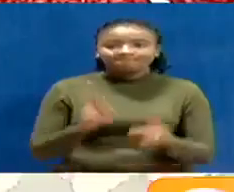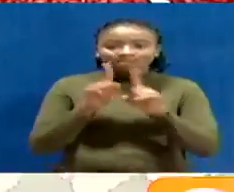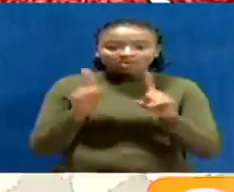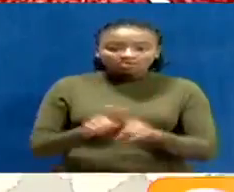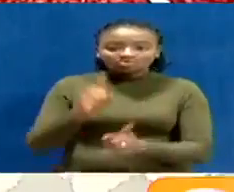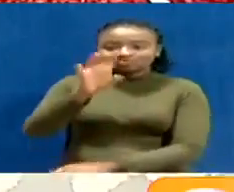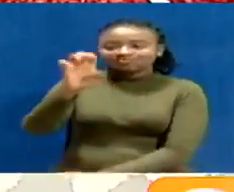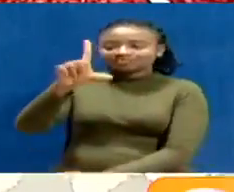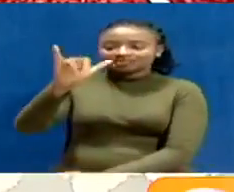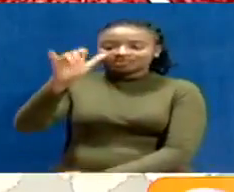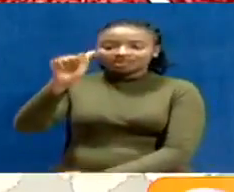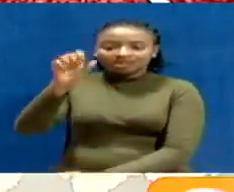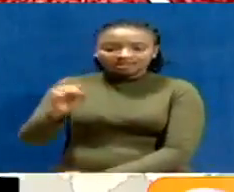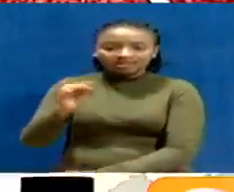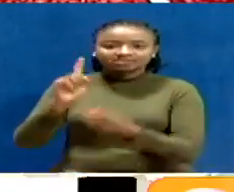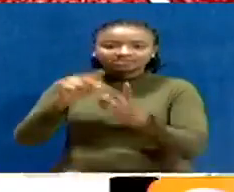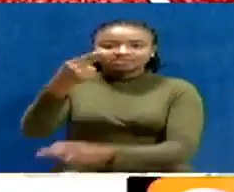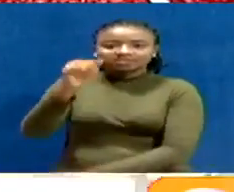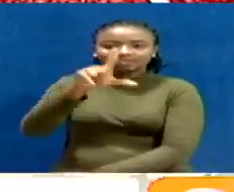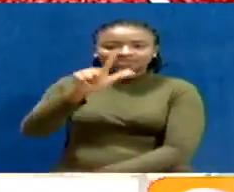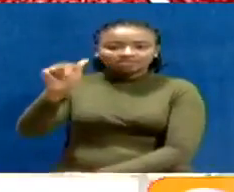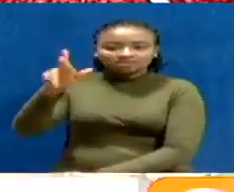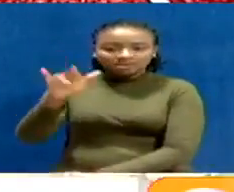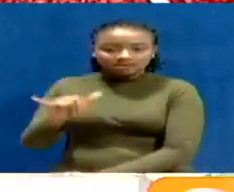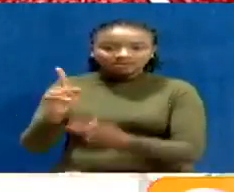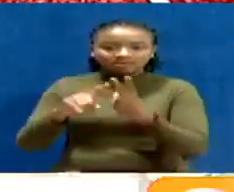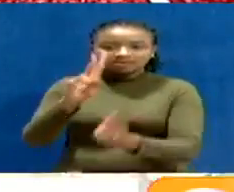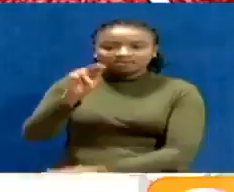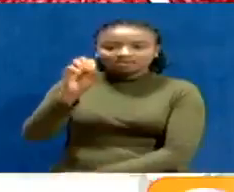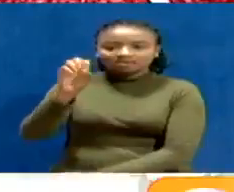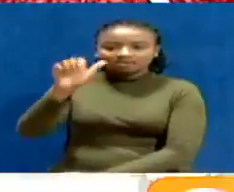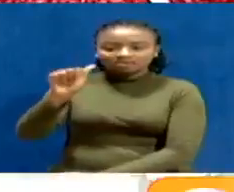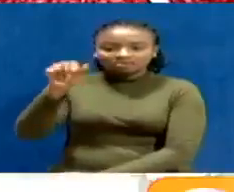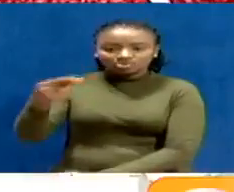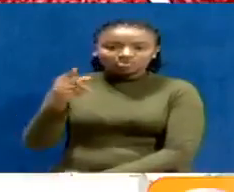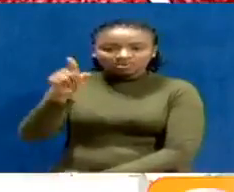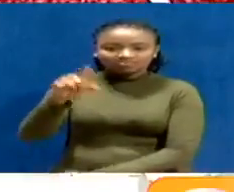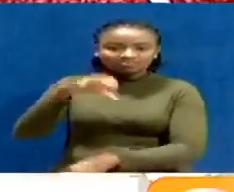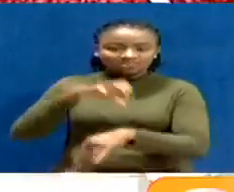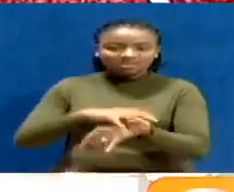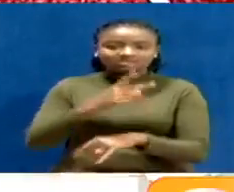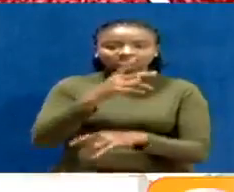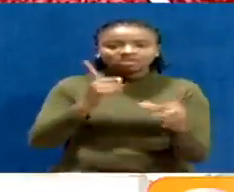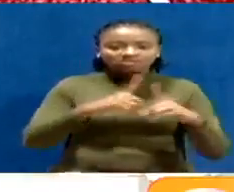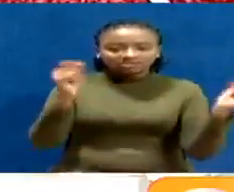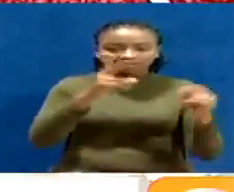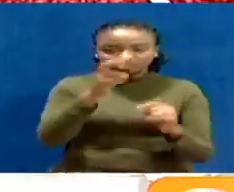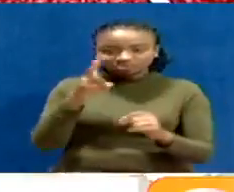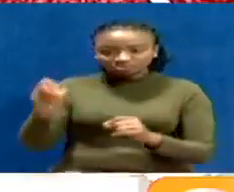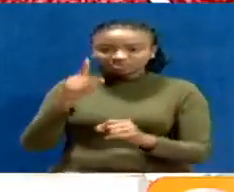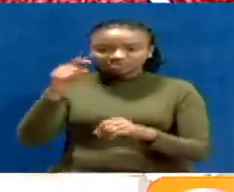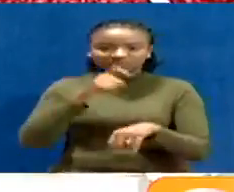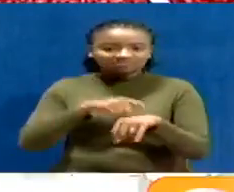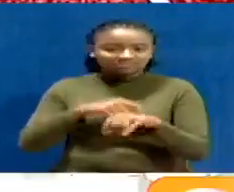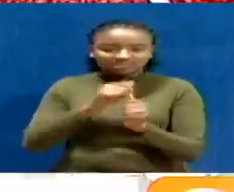trio of Elias Ngeny, Hilary Biwott, and Noah Kibet have attained the Tokyo 2020 Olympics qualification